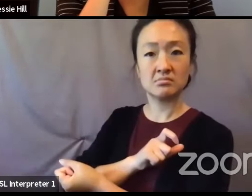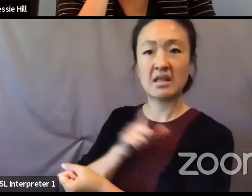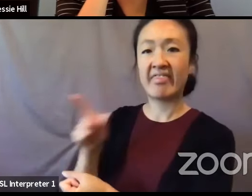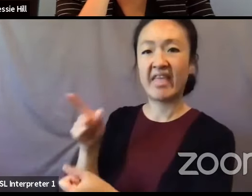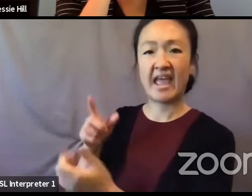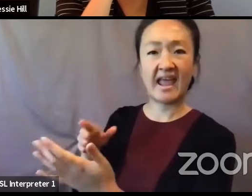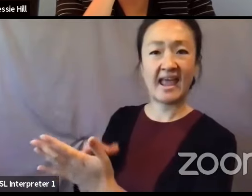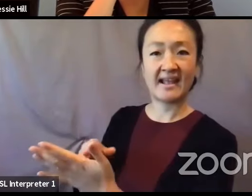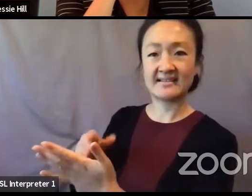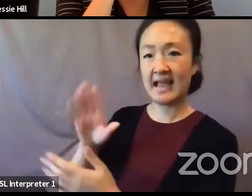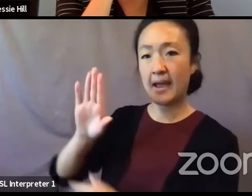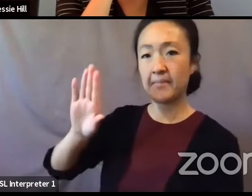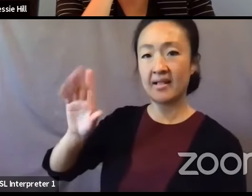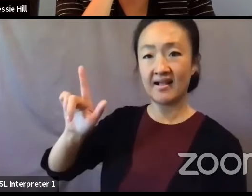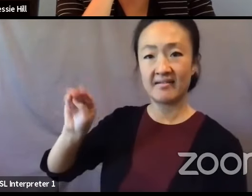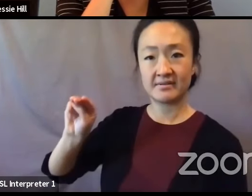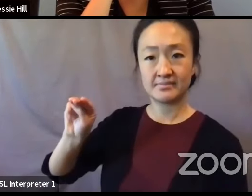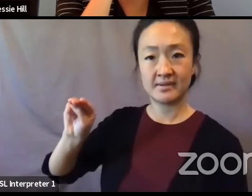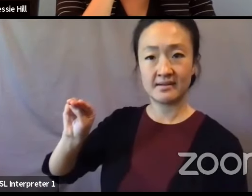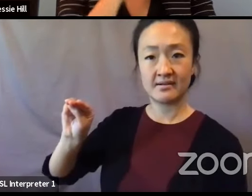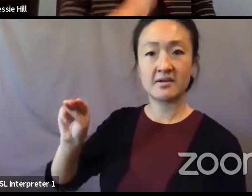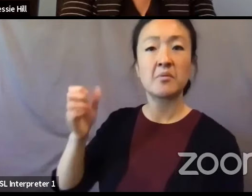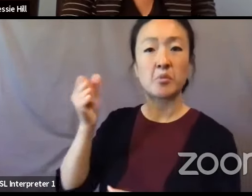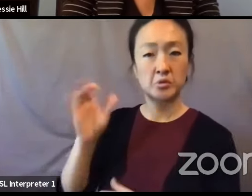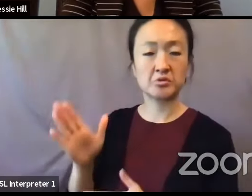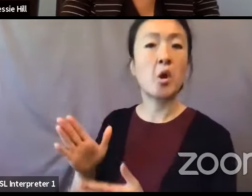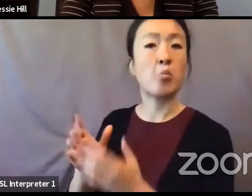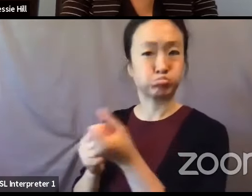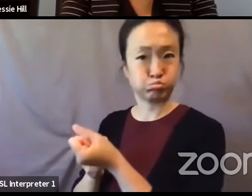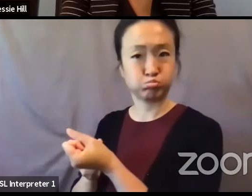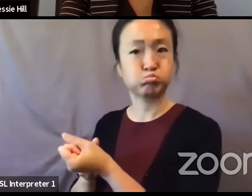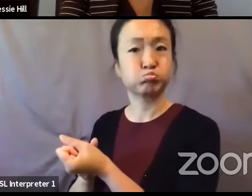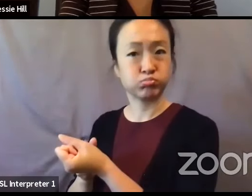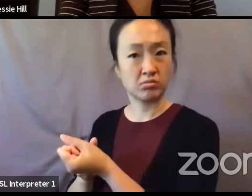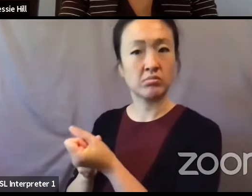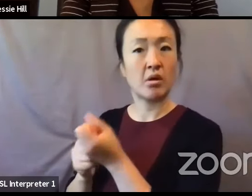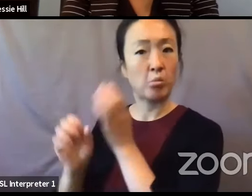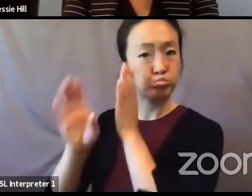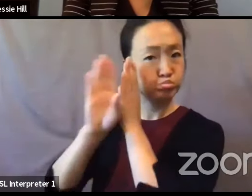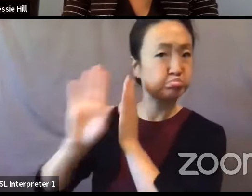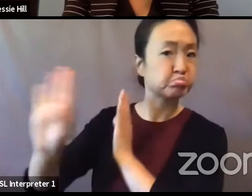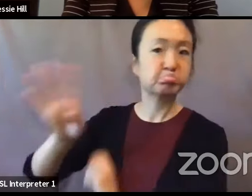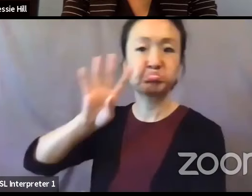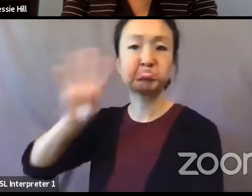Matter protesters, and were not so